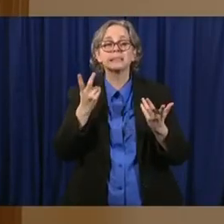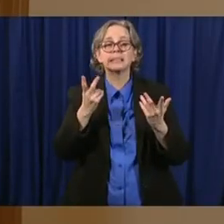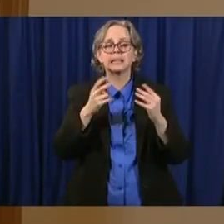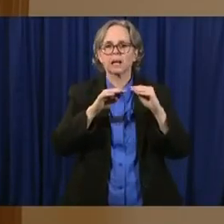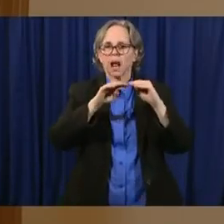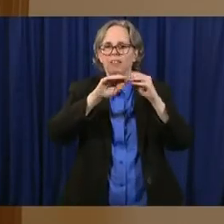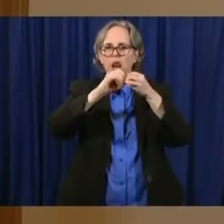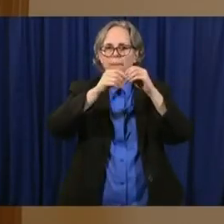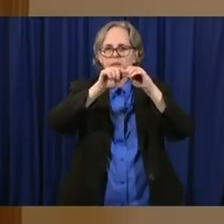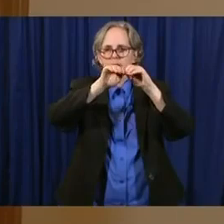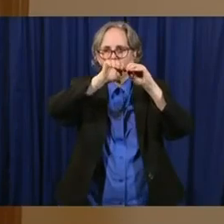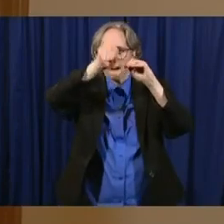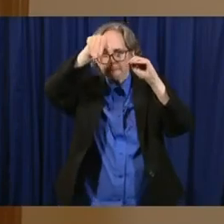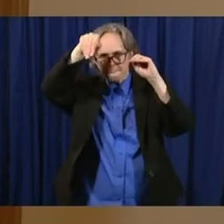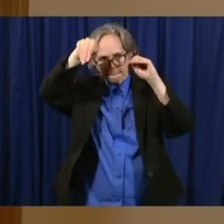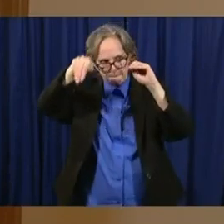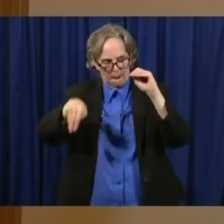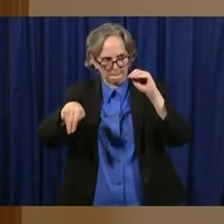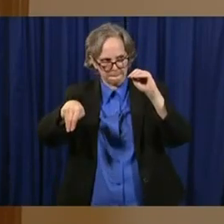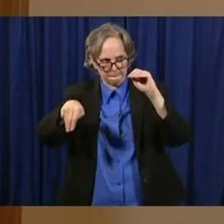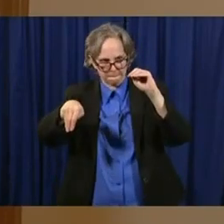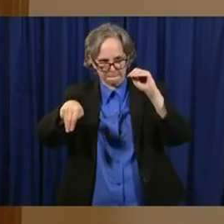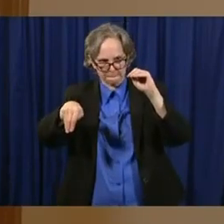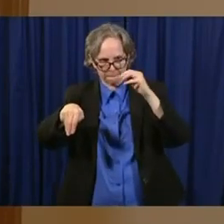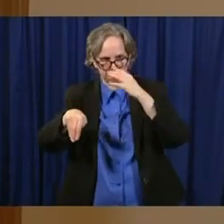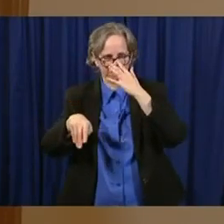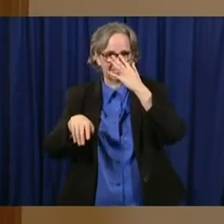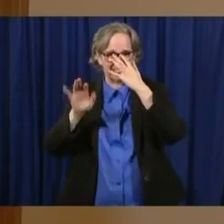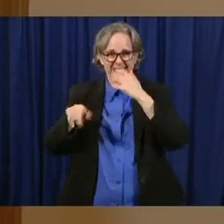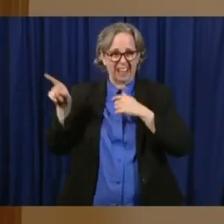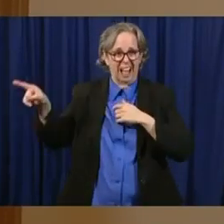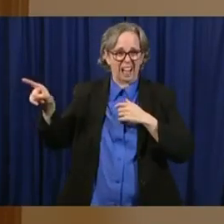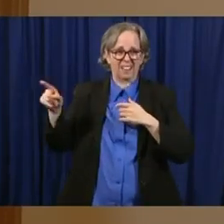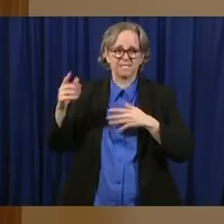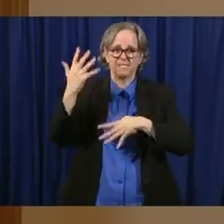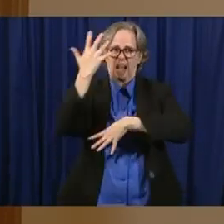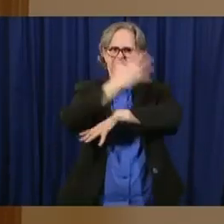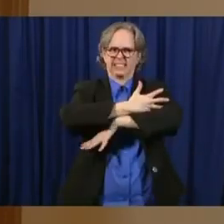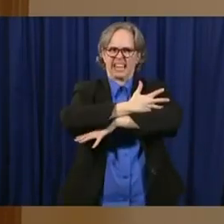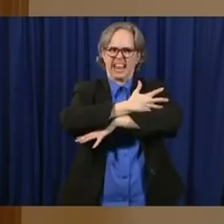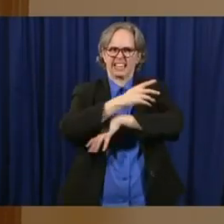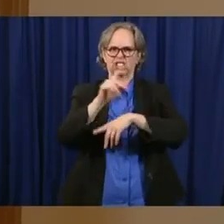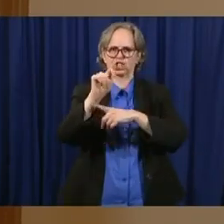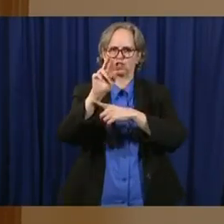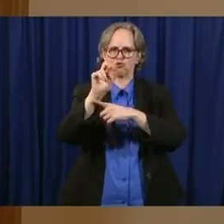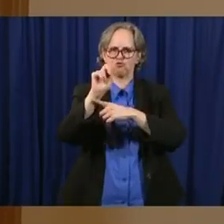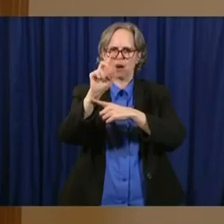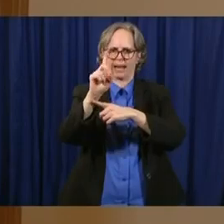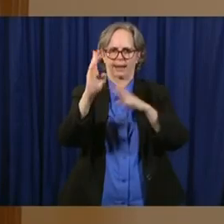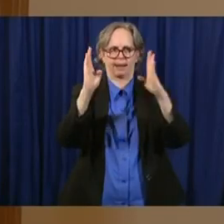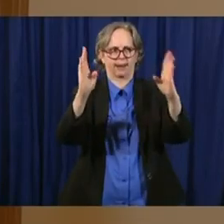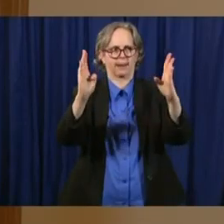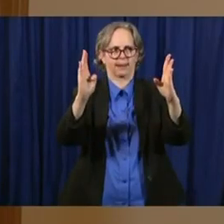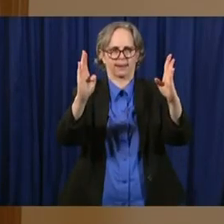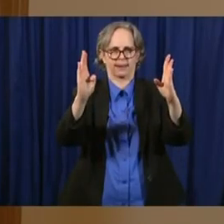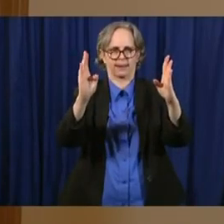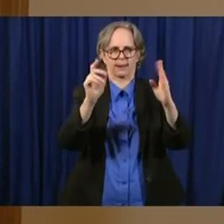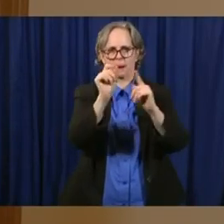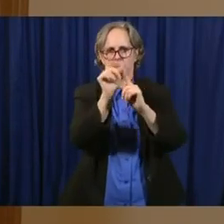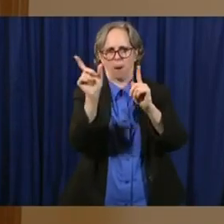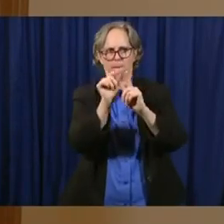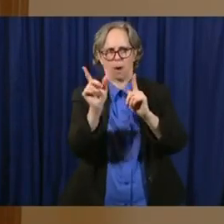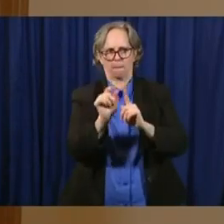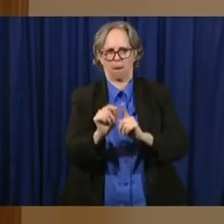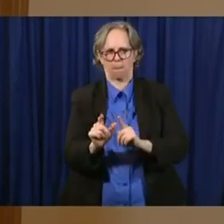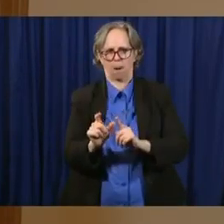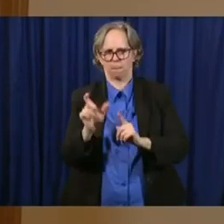down. And this gives you sort of a 5-day trend. Next slide. This slide actually